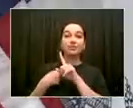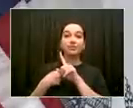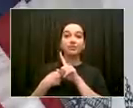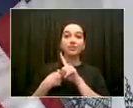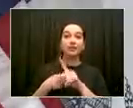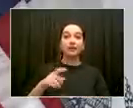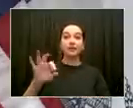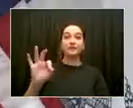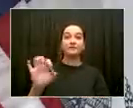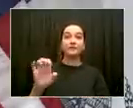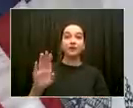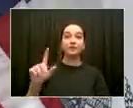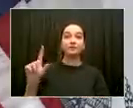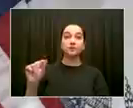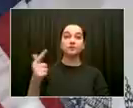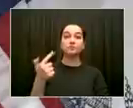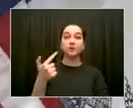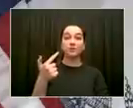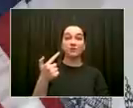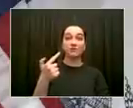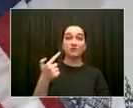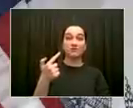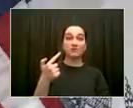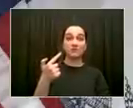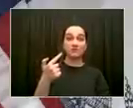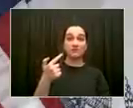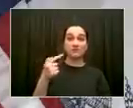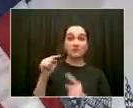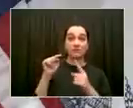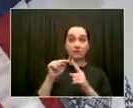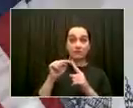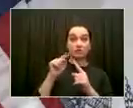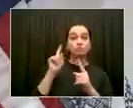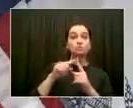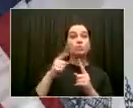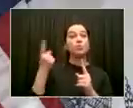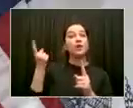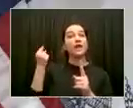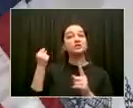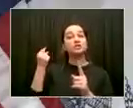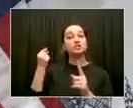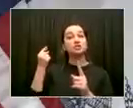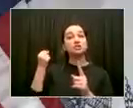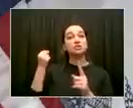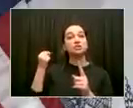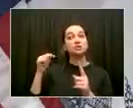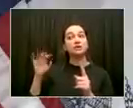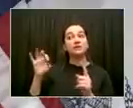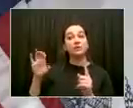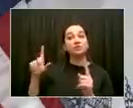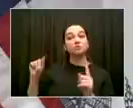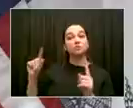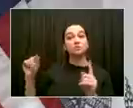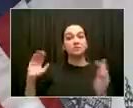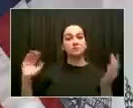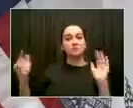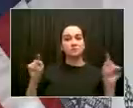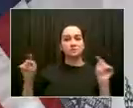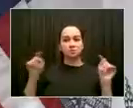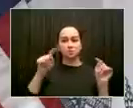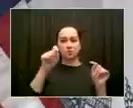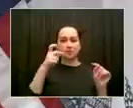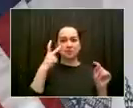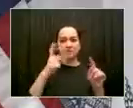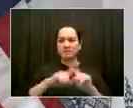important to recognize. A lot of work went into this, the hard work of the men and women of the NYPD, working with community members. That's what